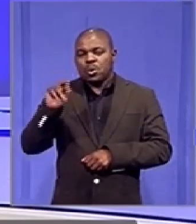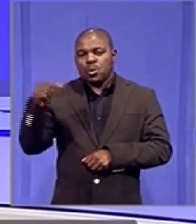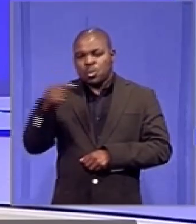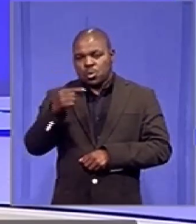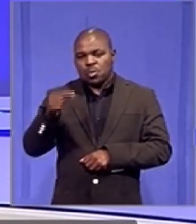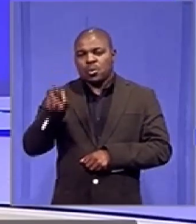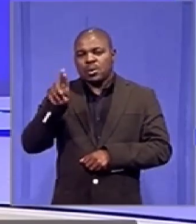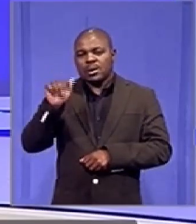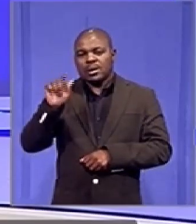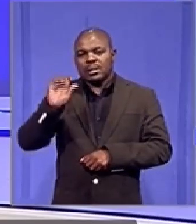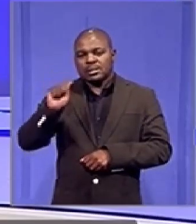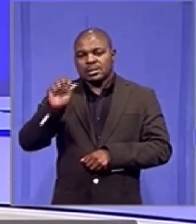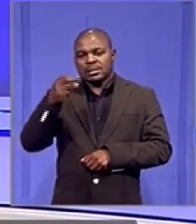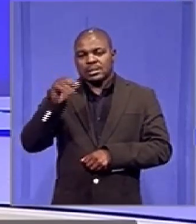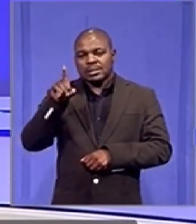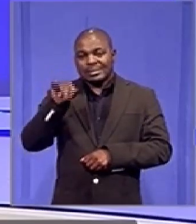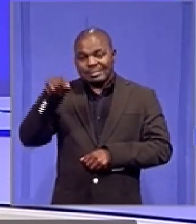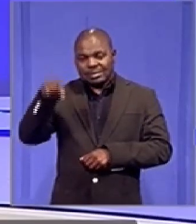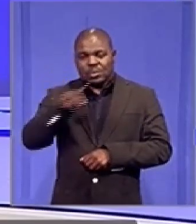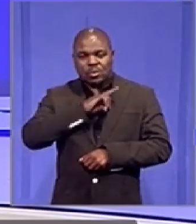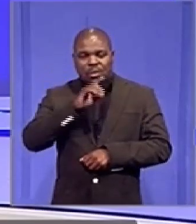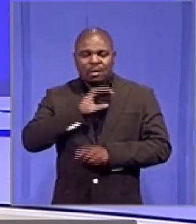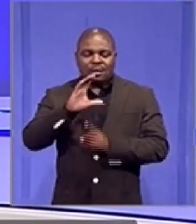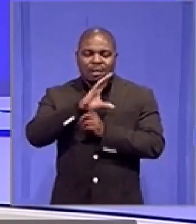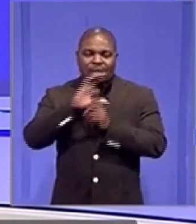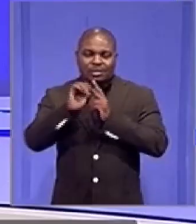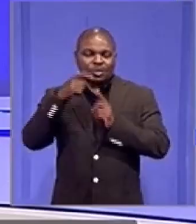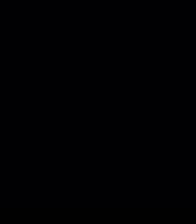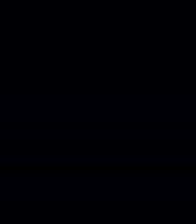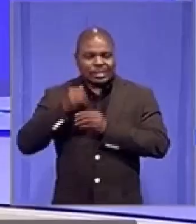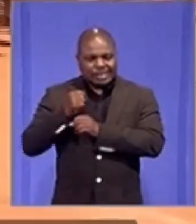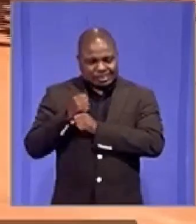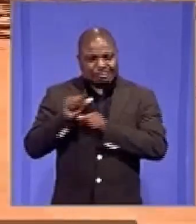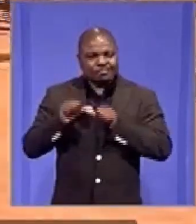a go tsosolosa le go boloka dingwao tsa Setswana.